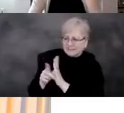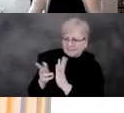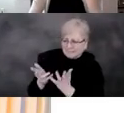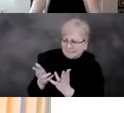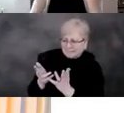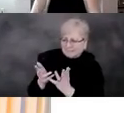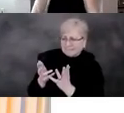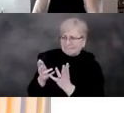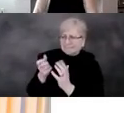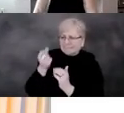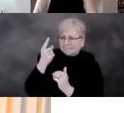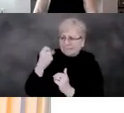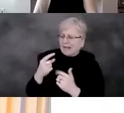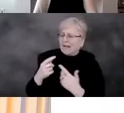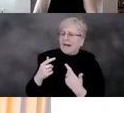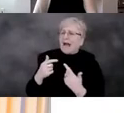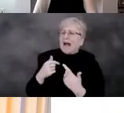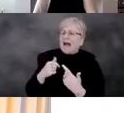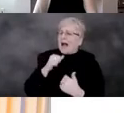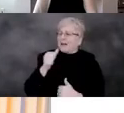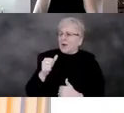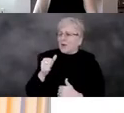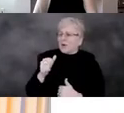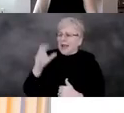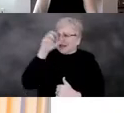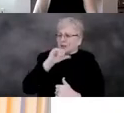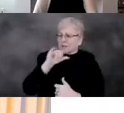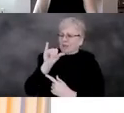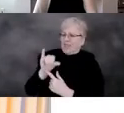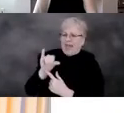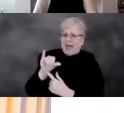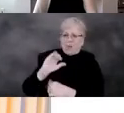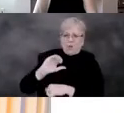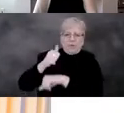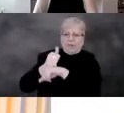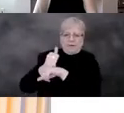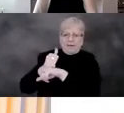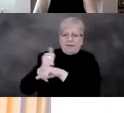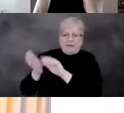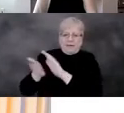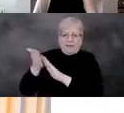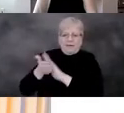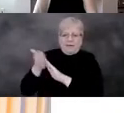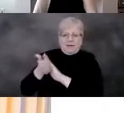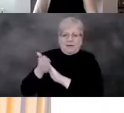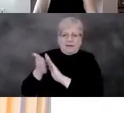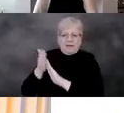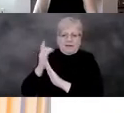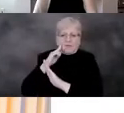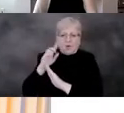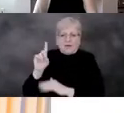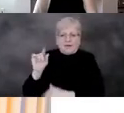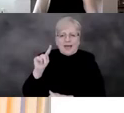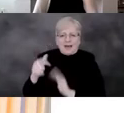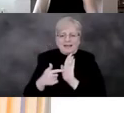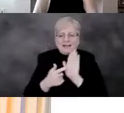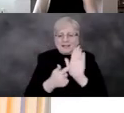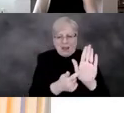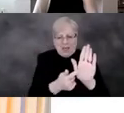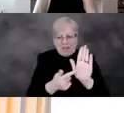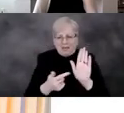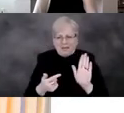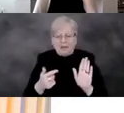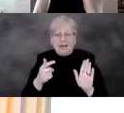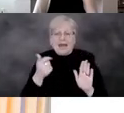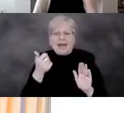the, uh, modality will be used for, uh, data display. Any display of